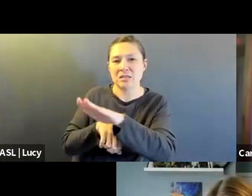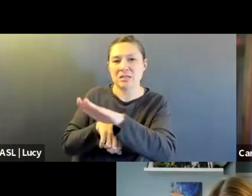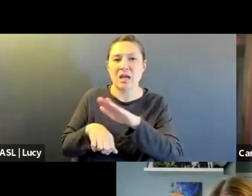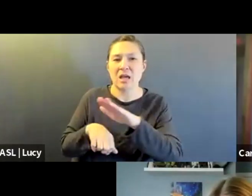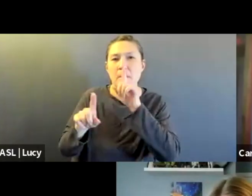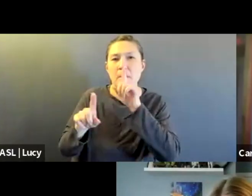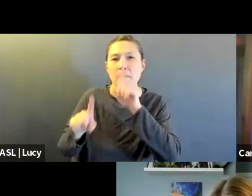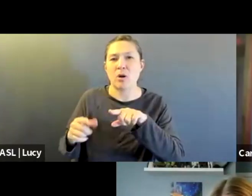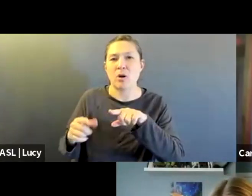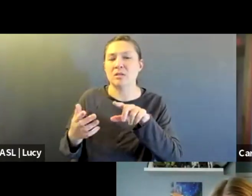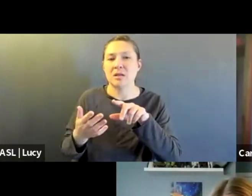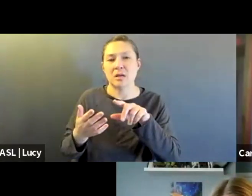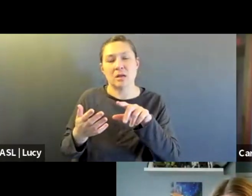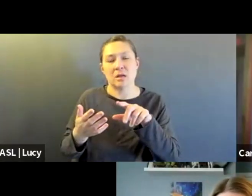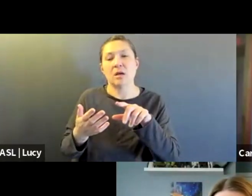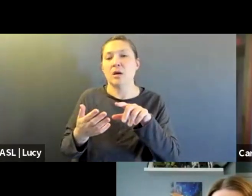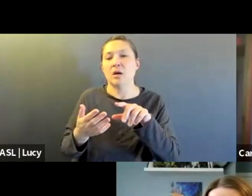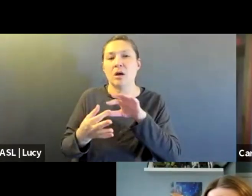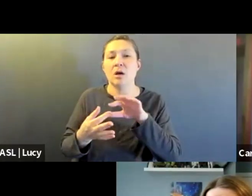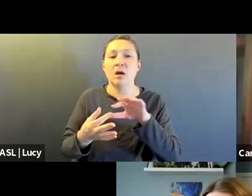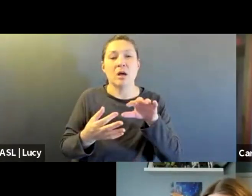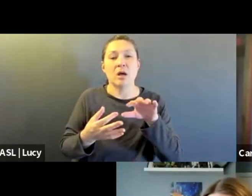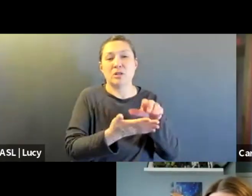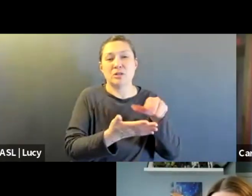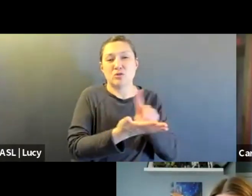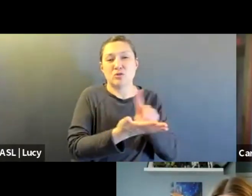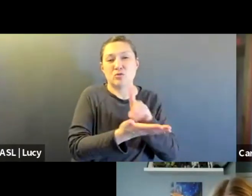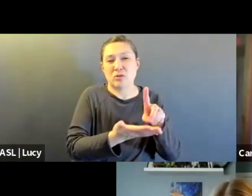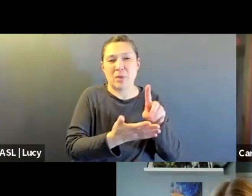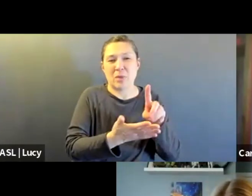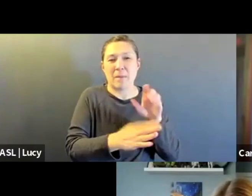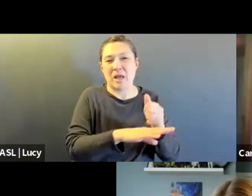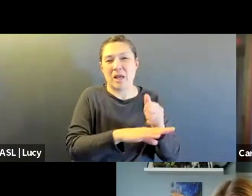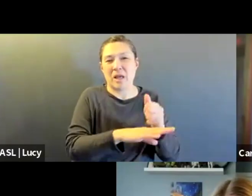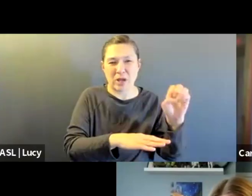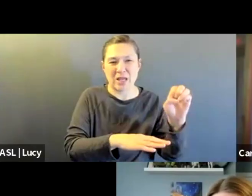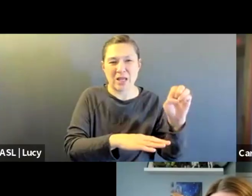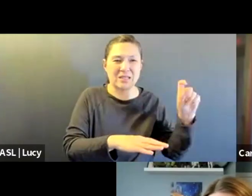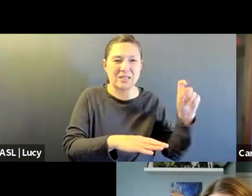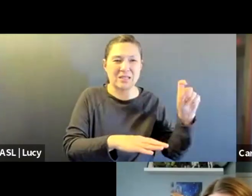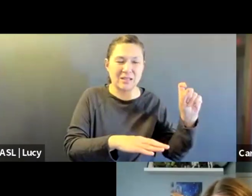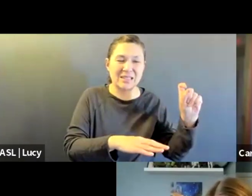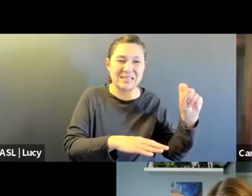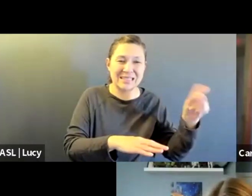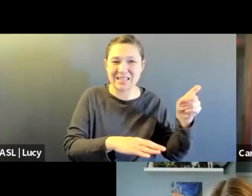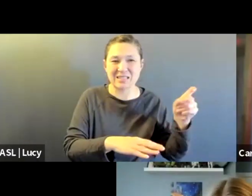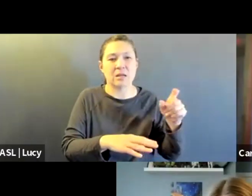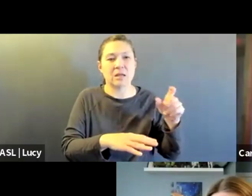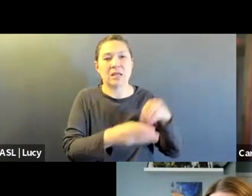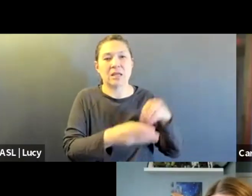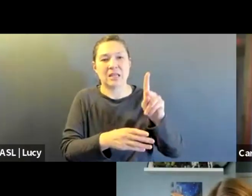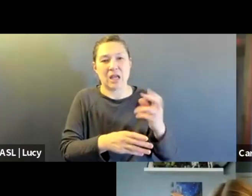in publicly funded K-12 schools. They say that they're going to use these submissions as a guide to identify